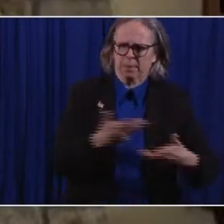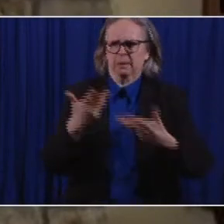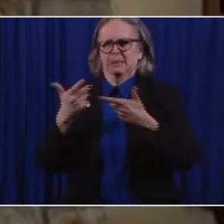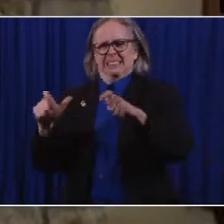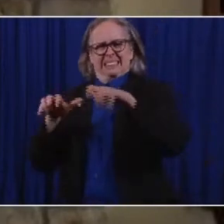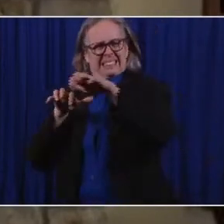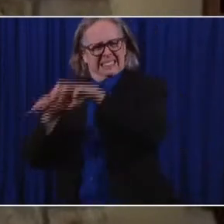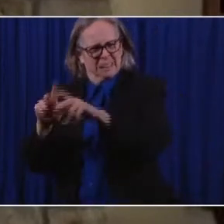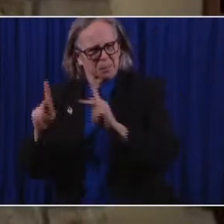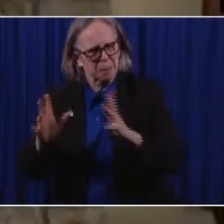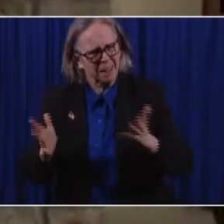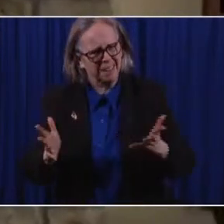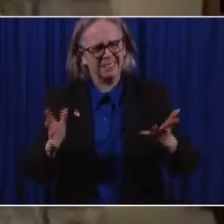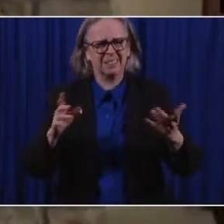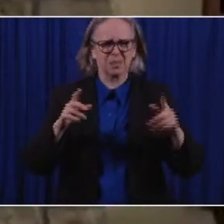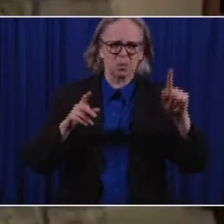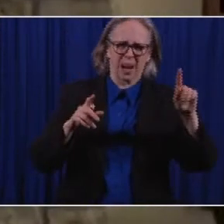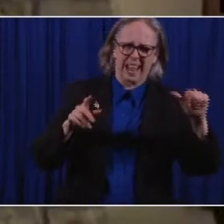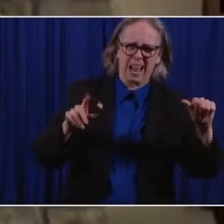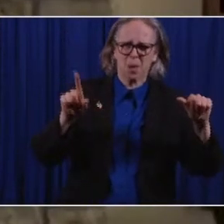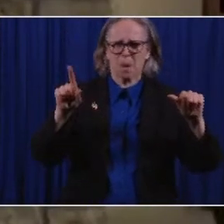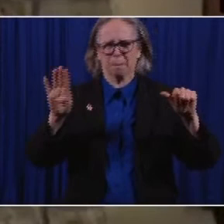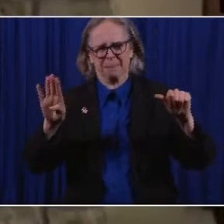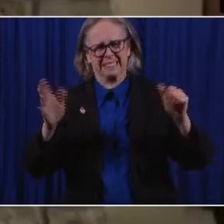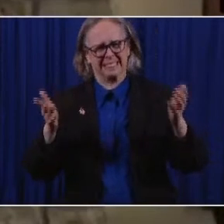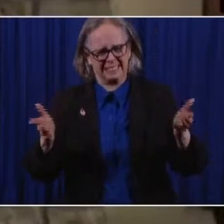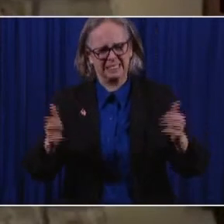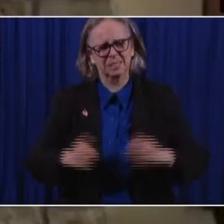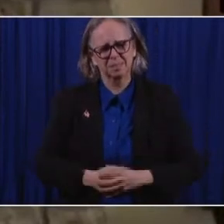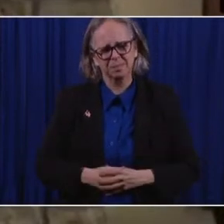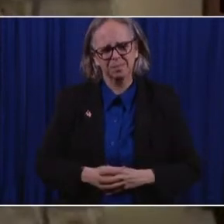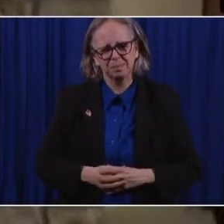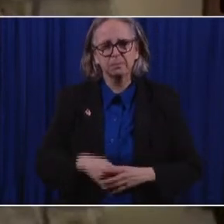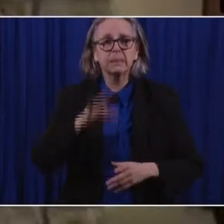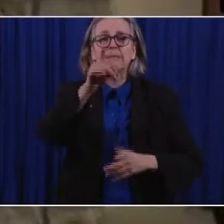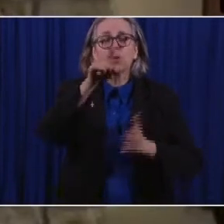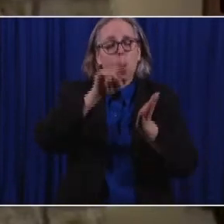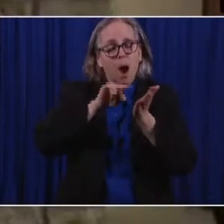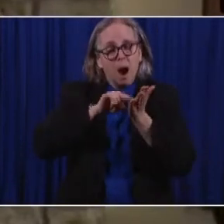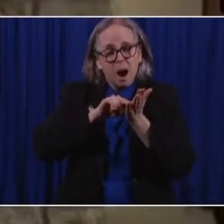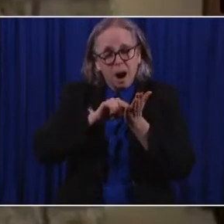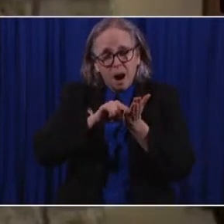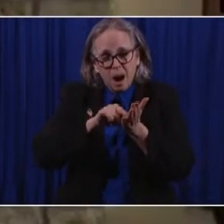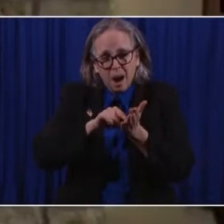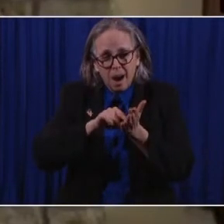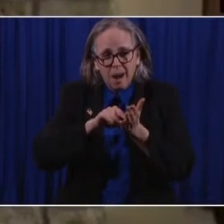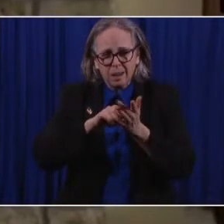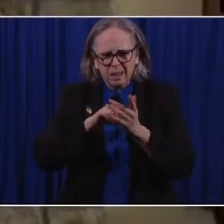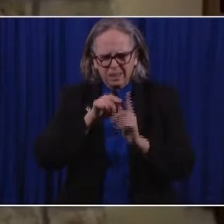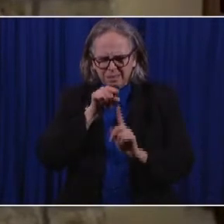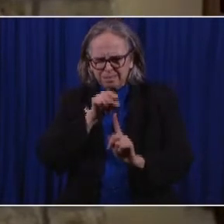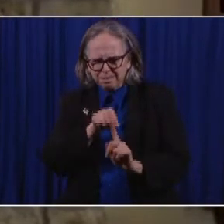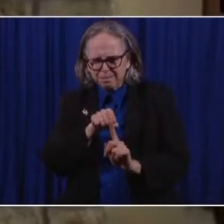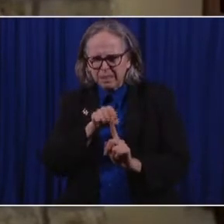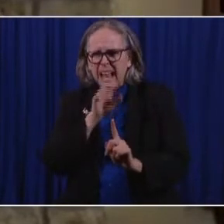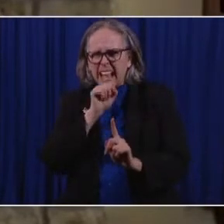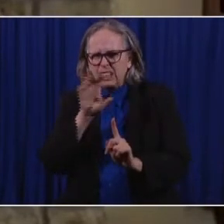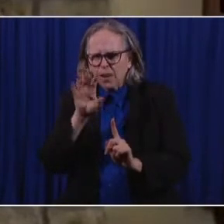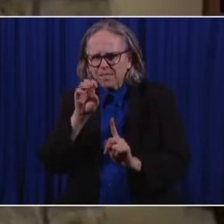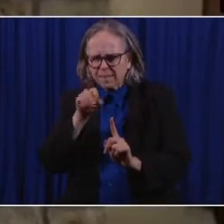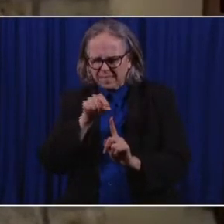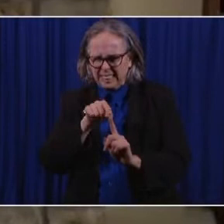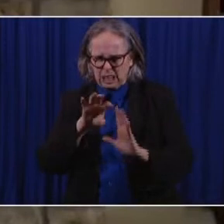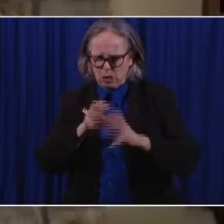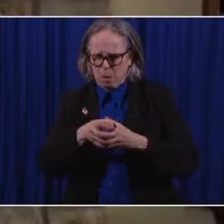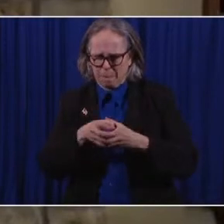said, if you go down to 50, you're taking care of virtually everyone, not everyone,